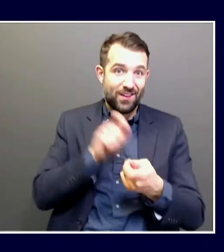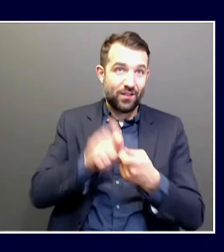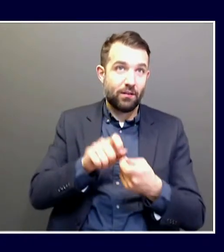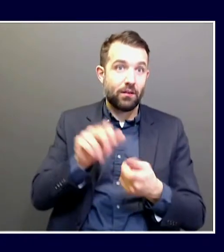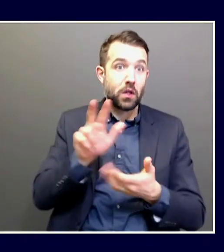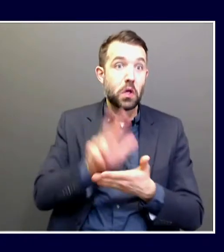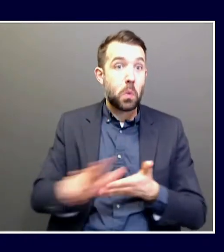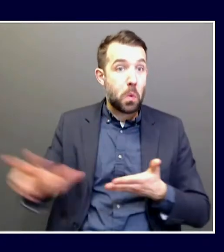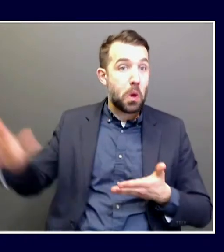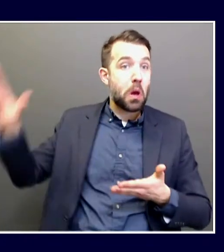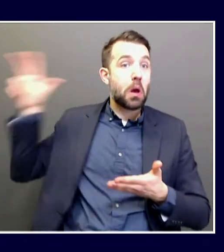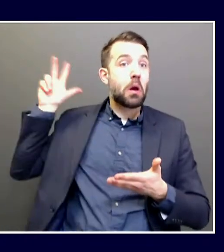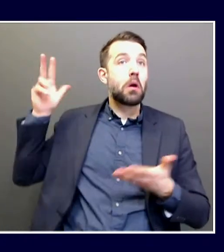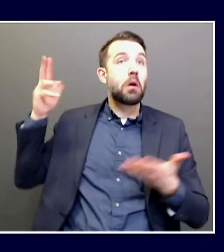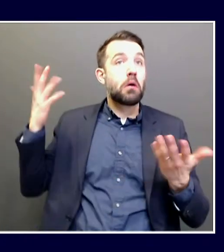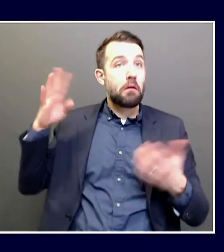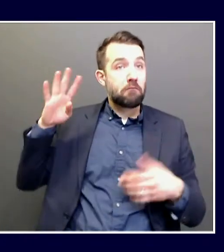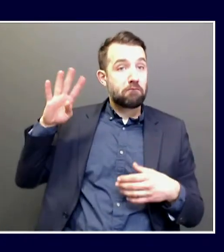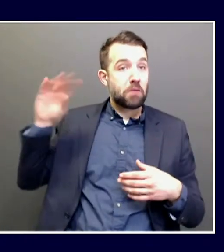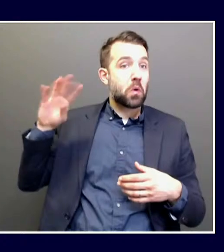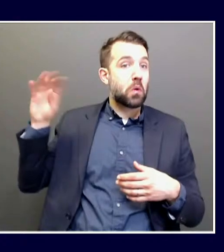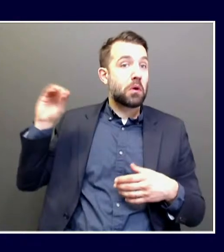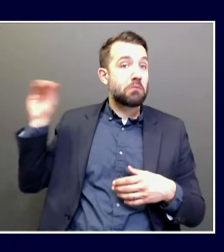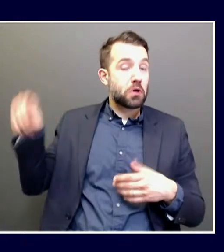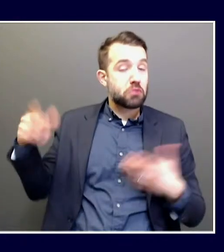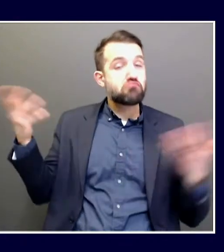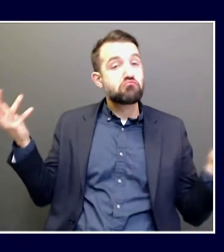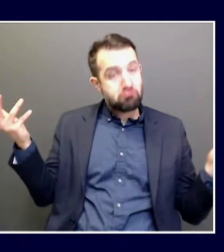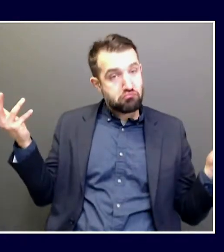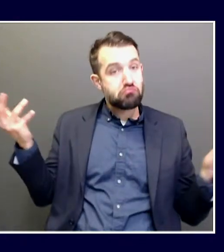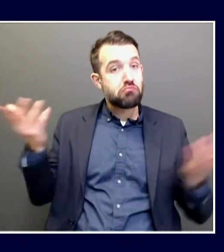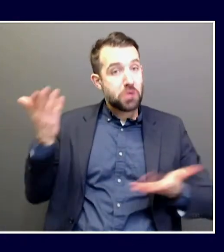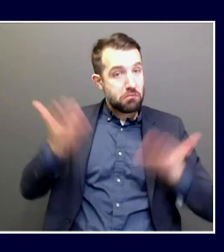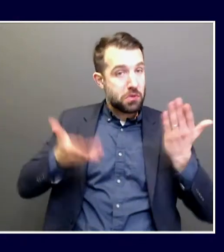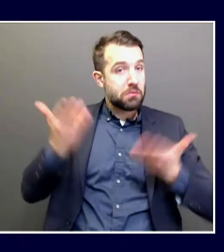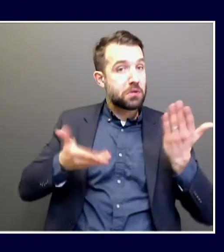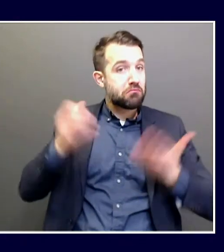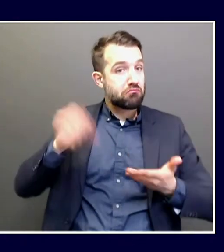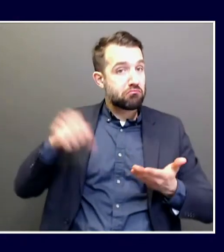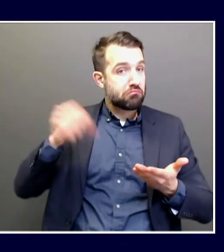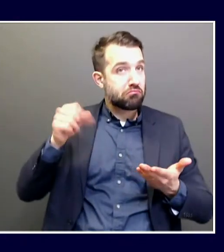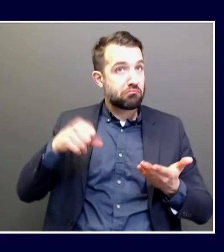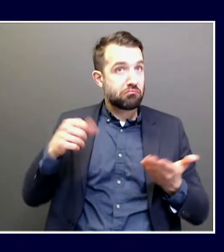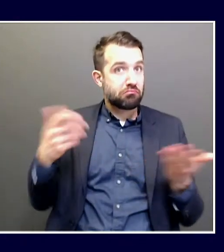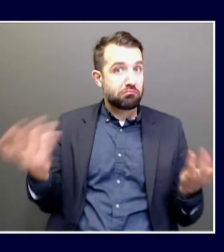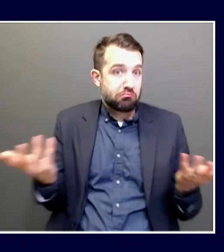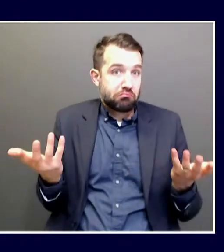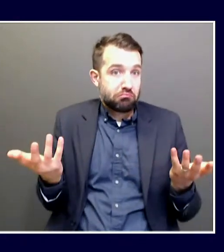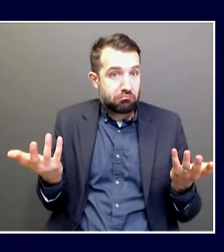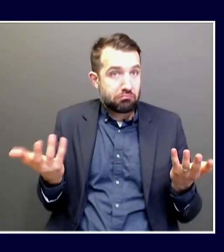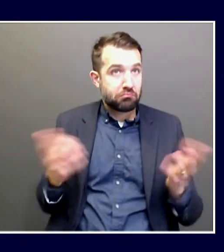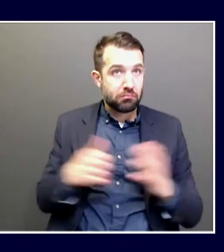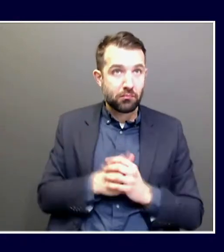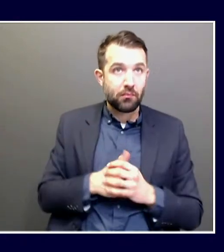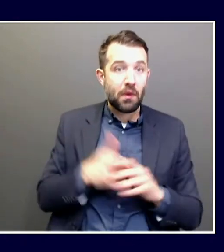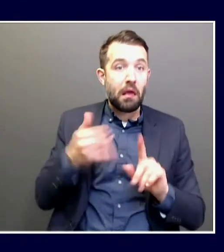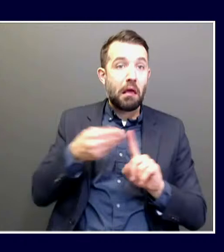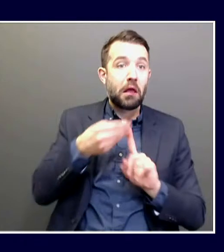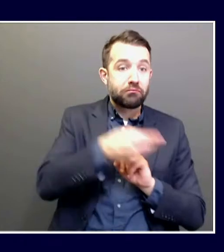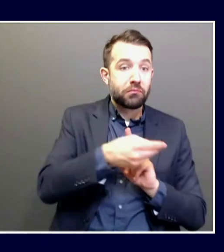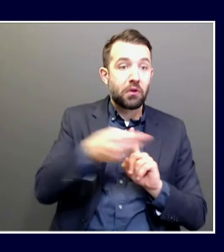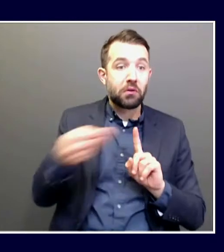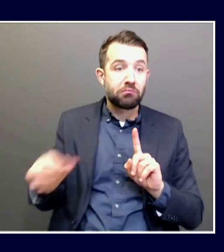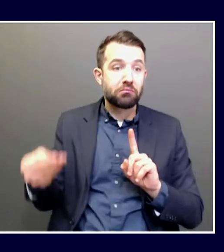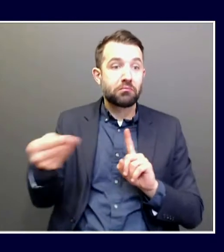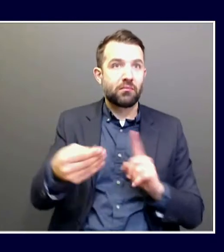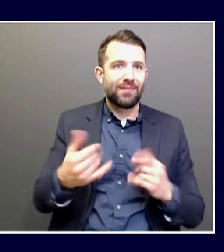ago, but that would have been when we were in the exponential growth part of the S curve, and we're now on the top end of that.